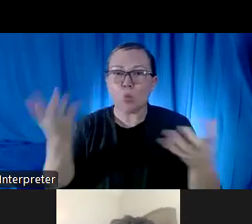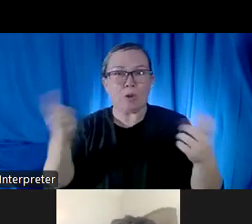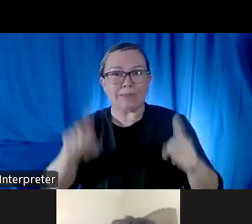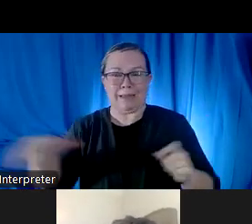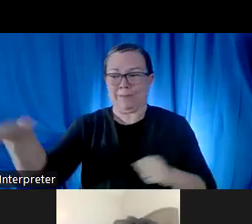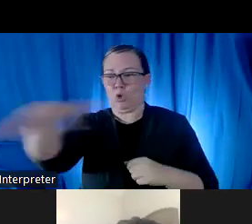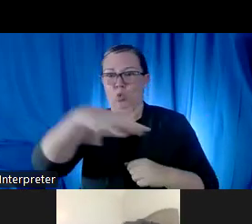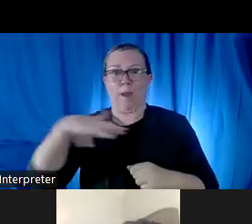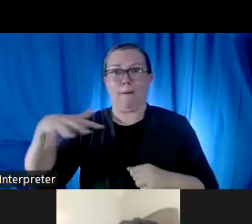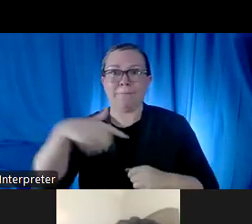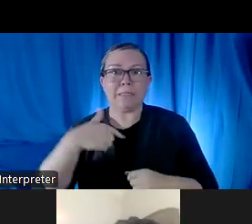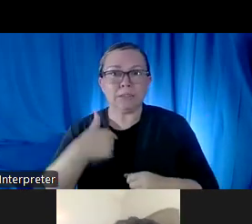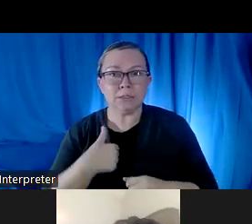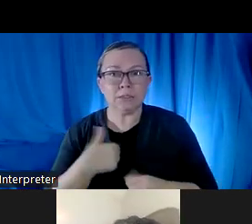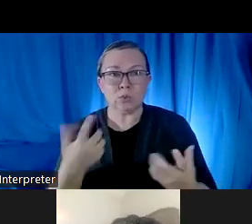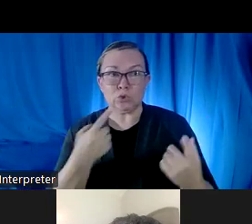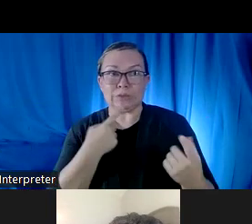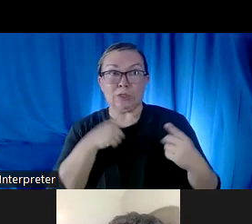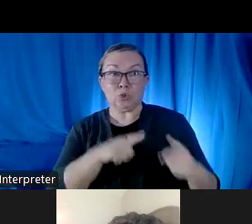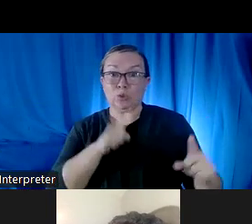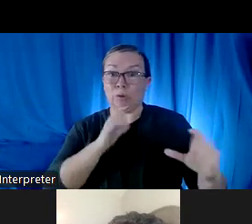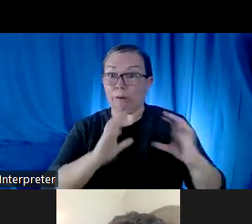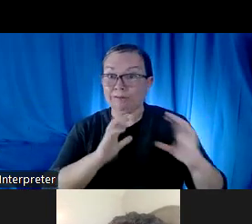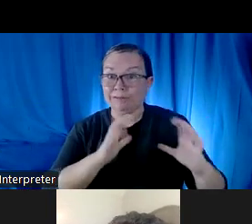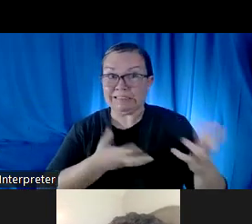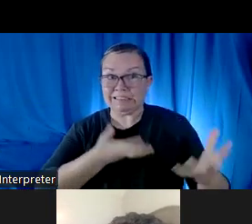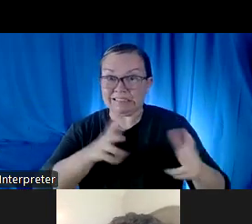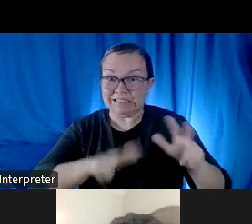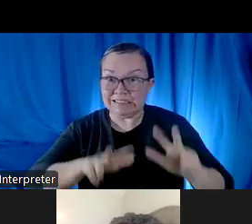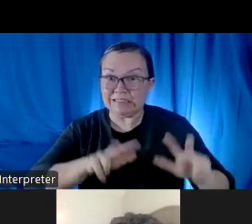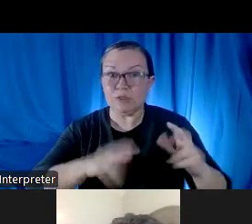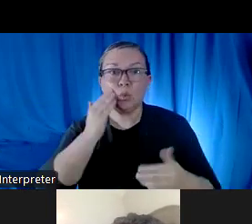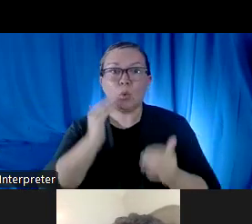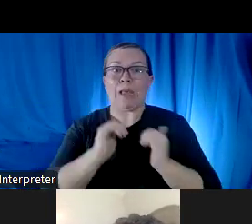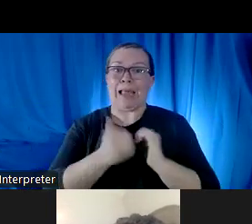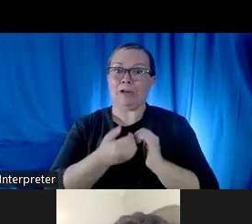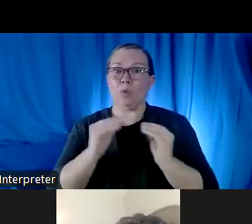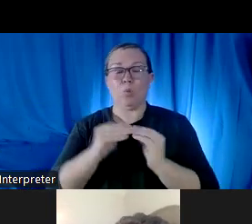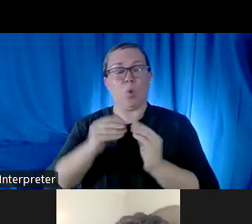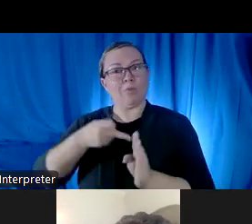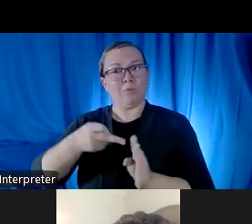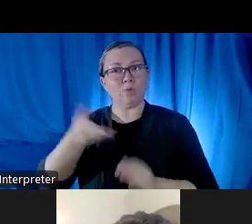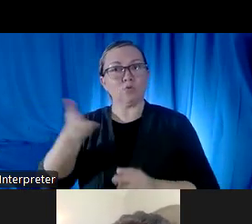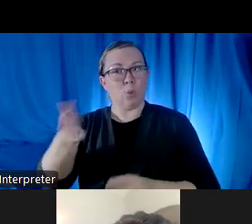around me, what to say during conversations, and knowing how to be more professional at work.